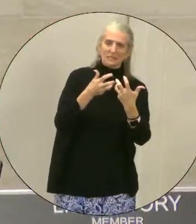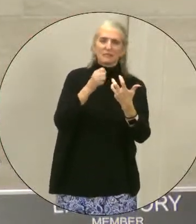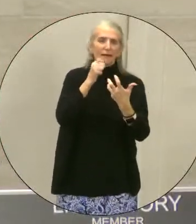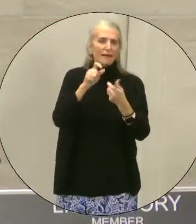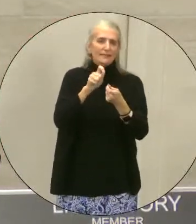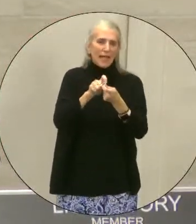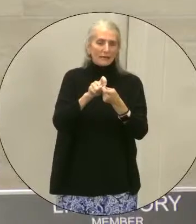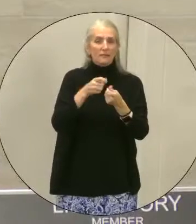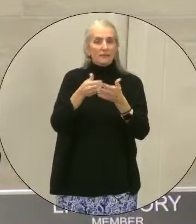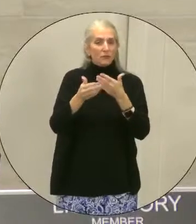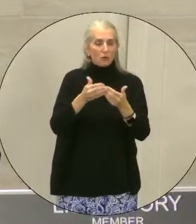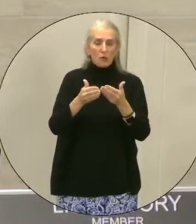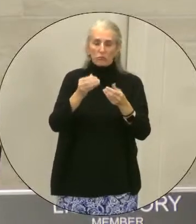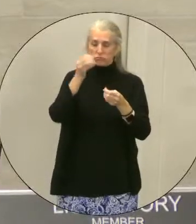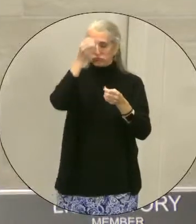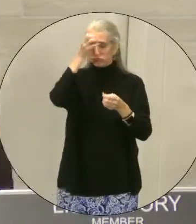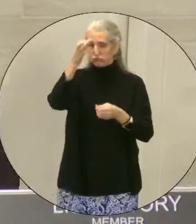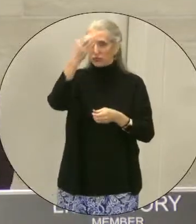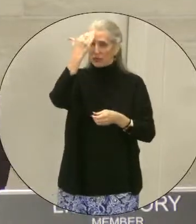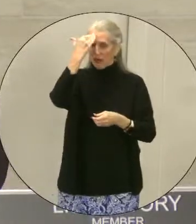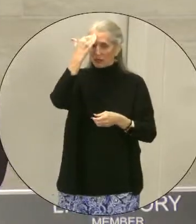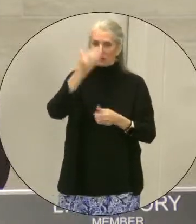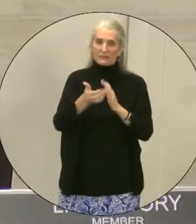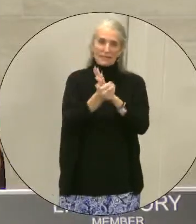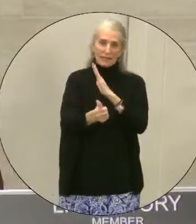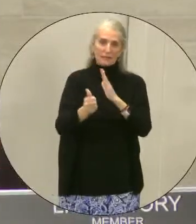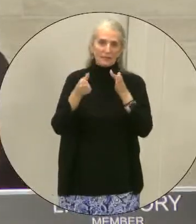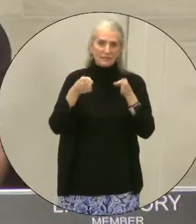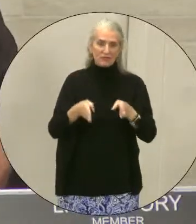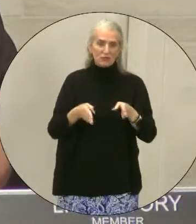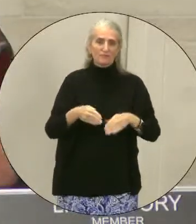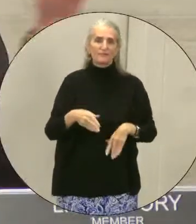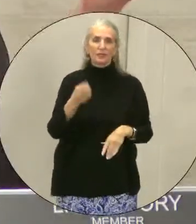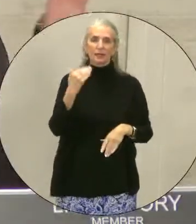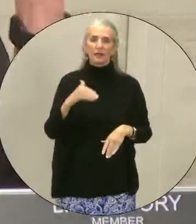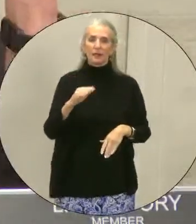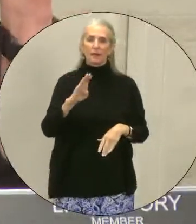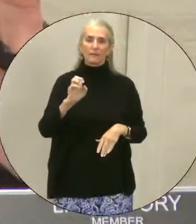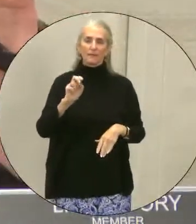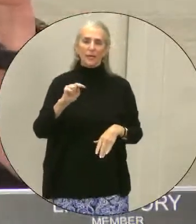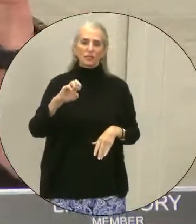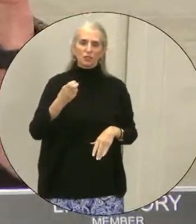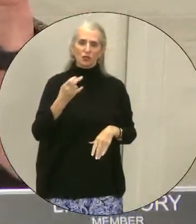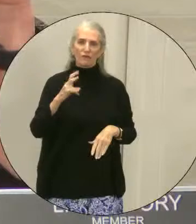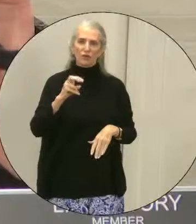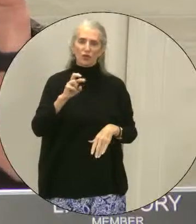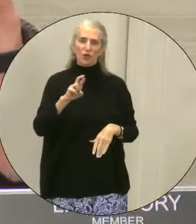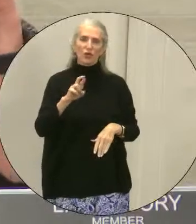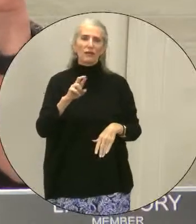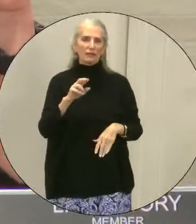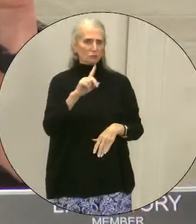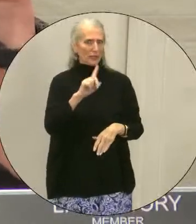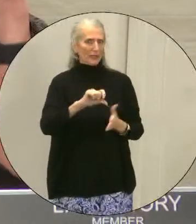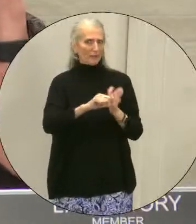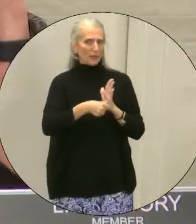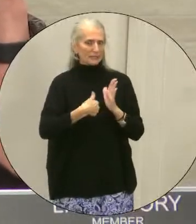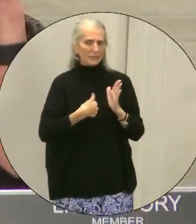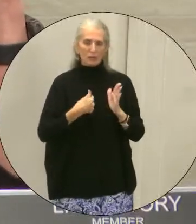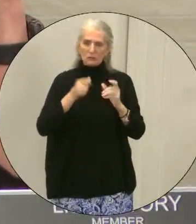incredibly knowledgeable and talented individual. With Mr. Ben Schuldener, he really impressed me, I will say. I was